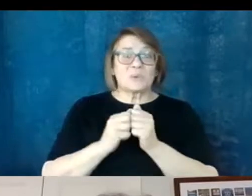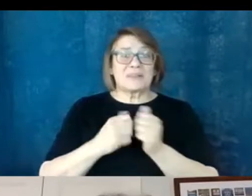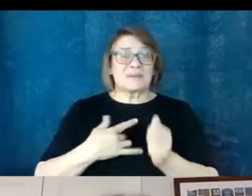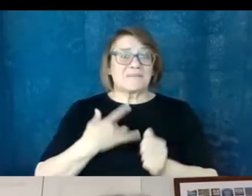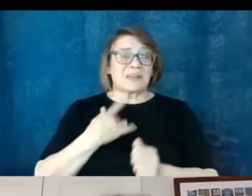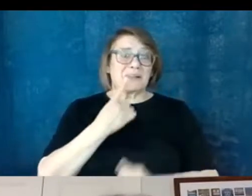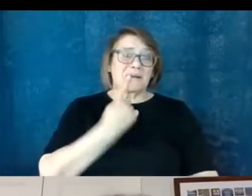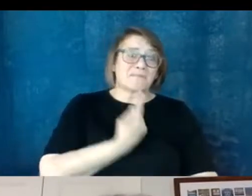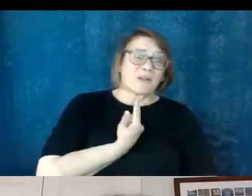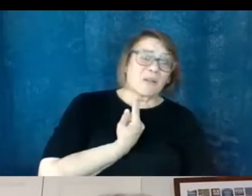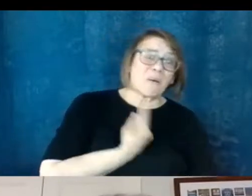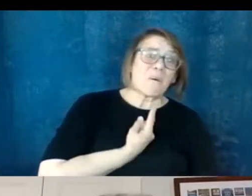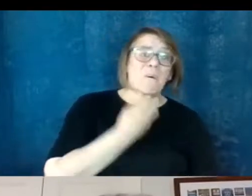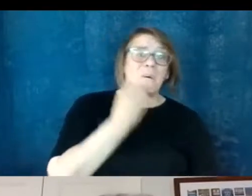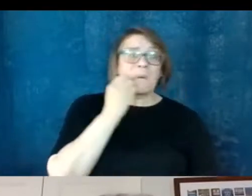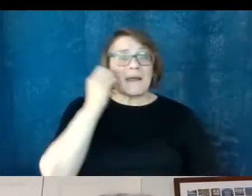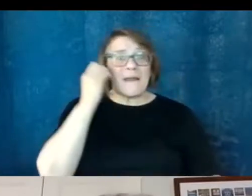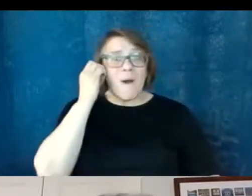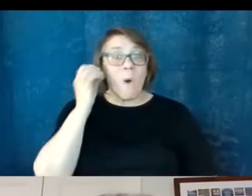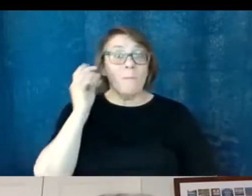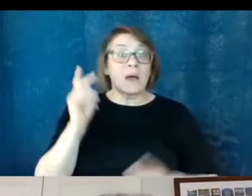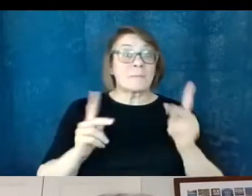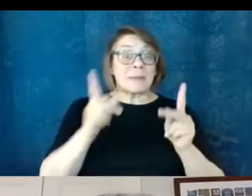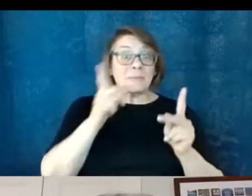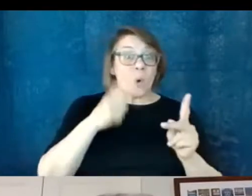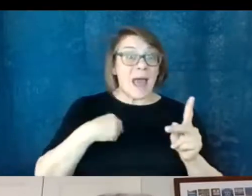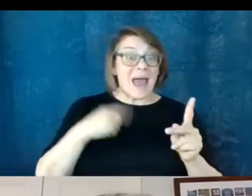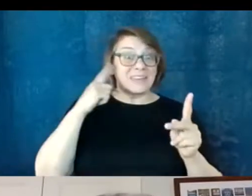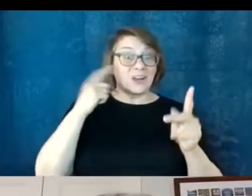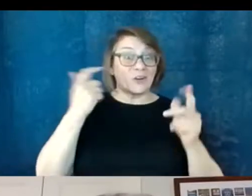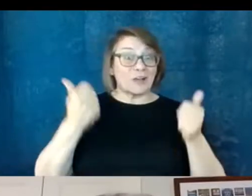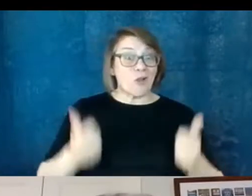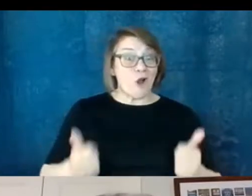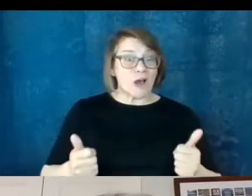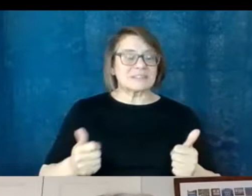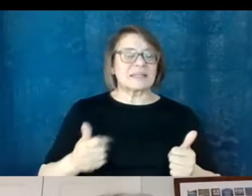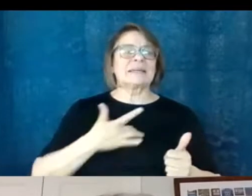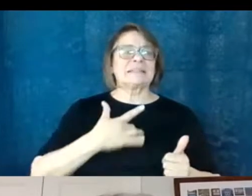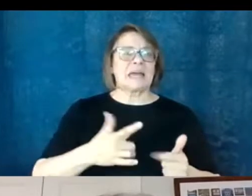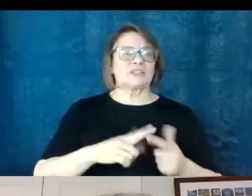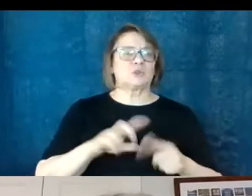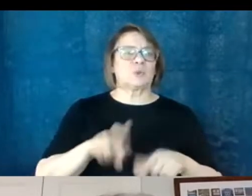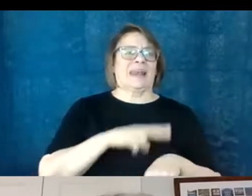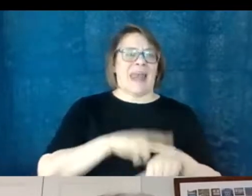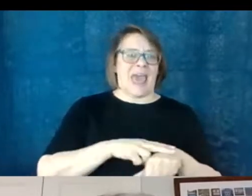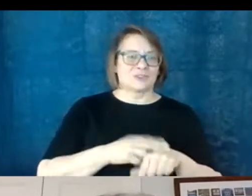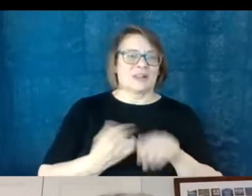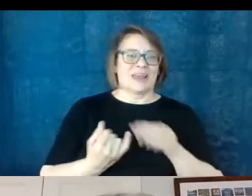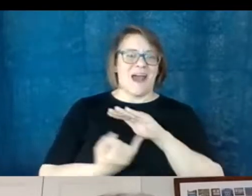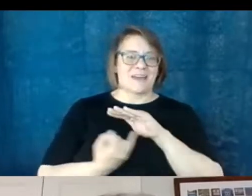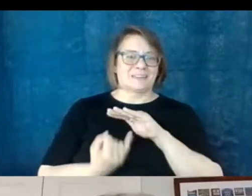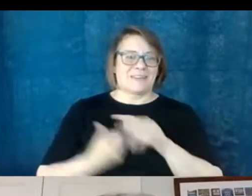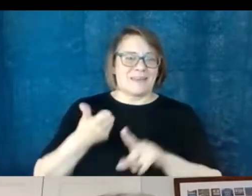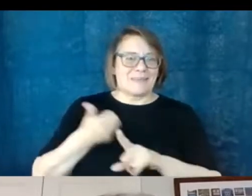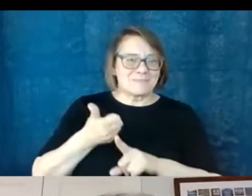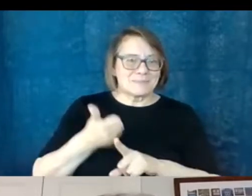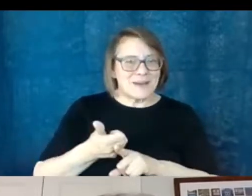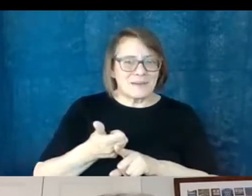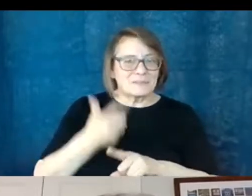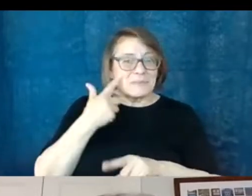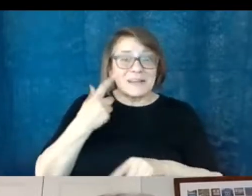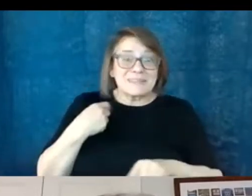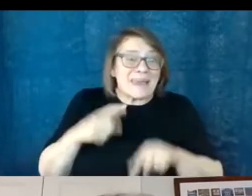isolation, individuals who have hearing loss, they naturally isolate themselves, given the fact that they can't